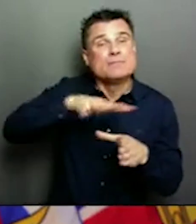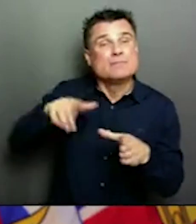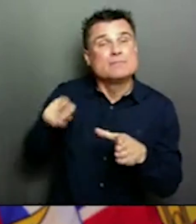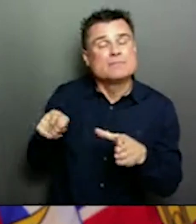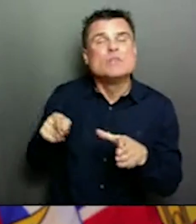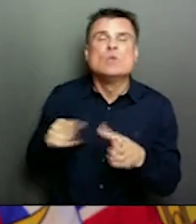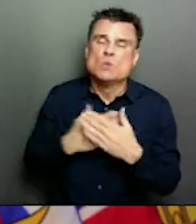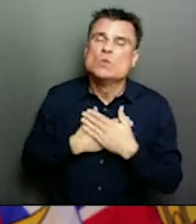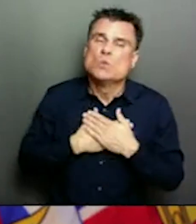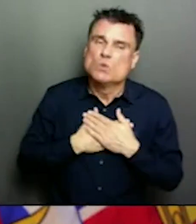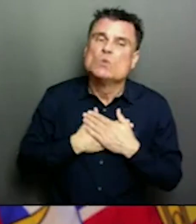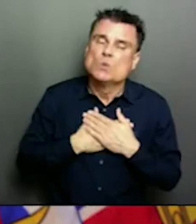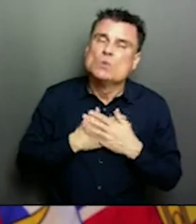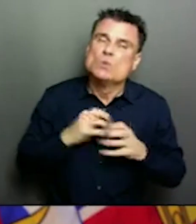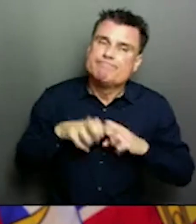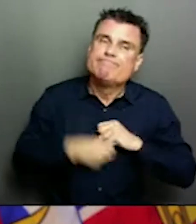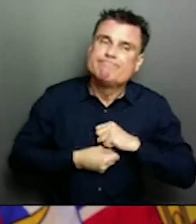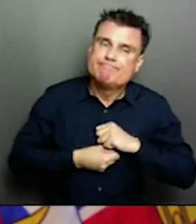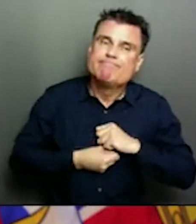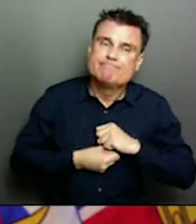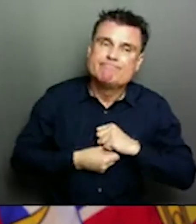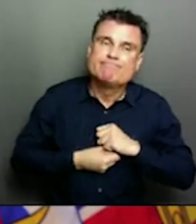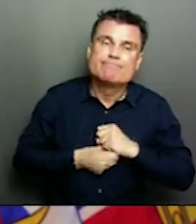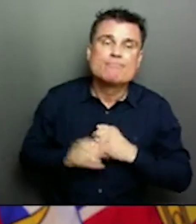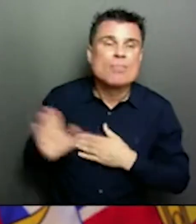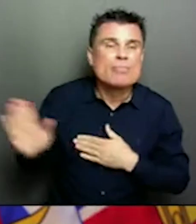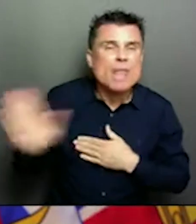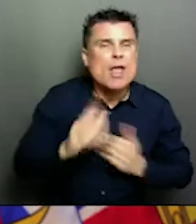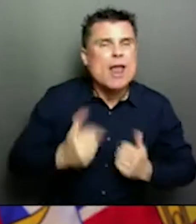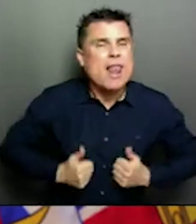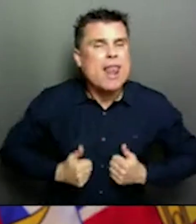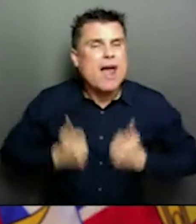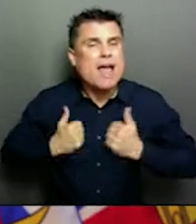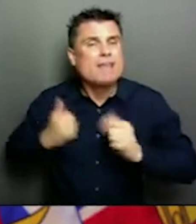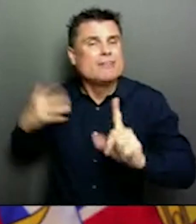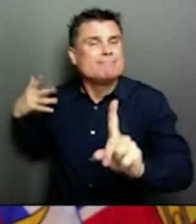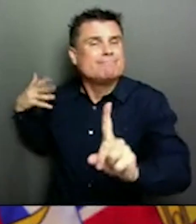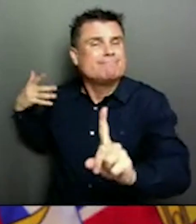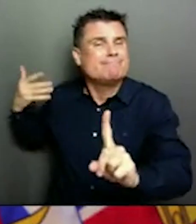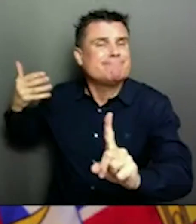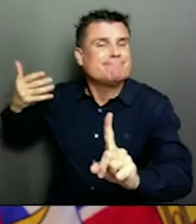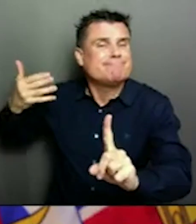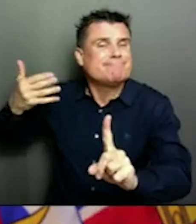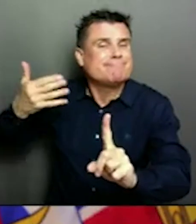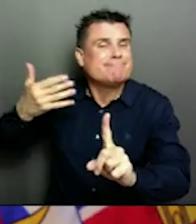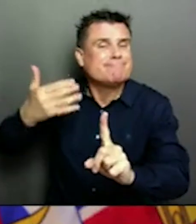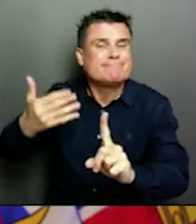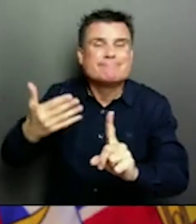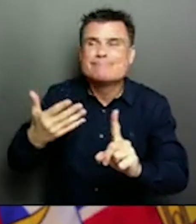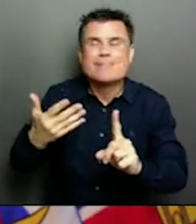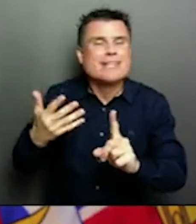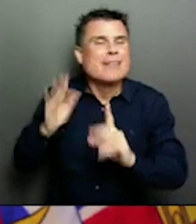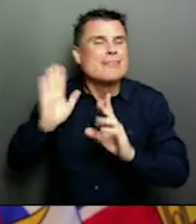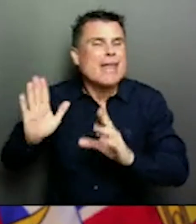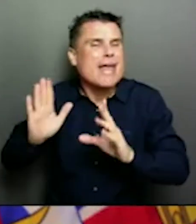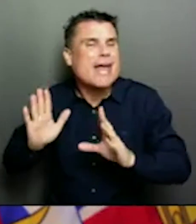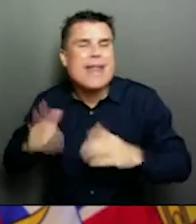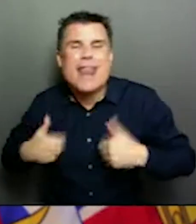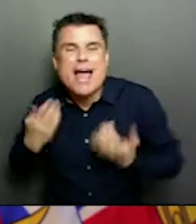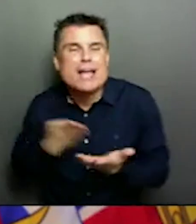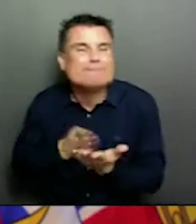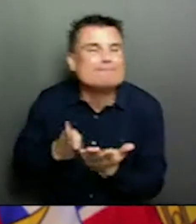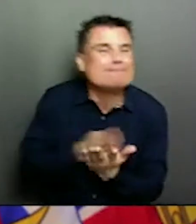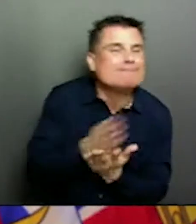challenging lives and have had spent this last 10 months dealing with the challenges that we are all facing with